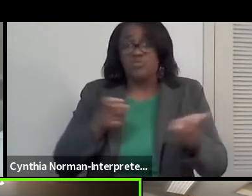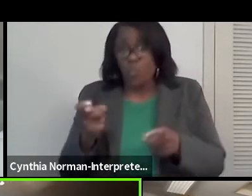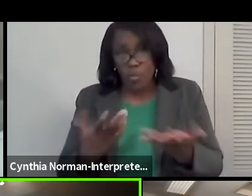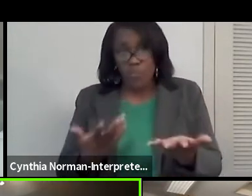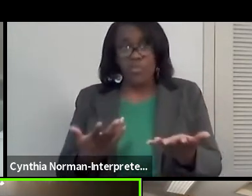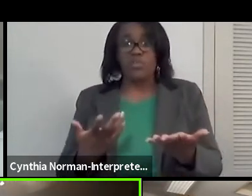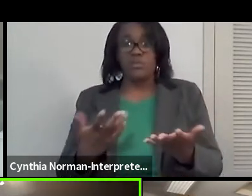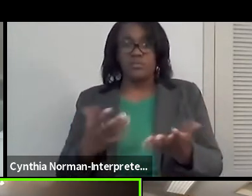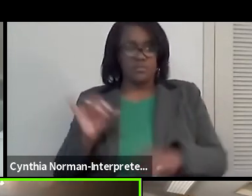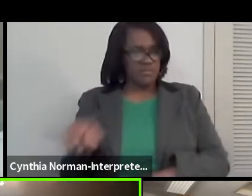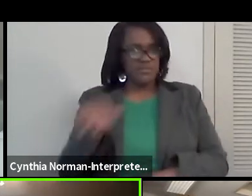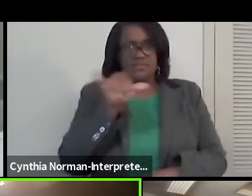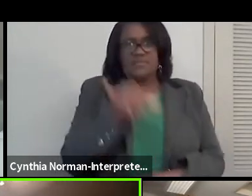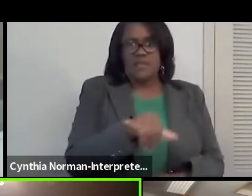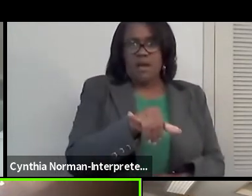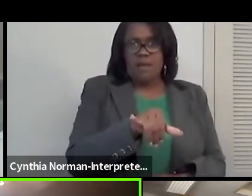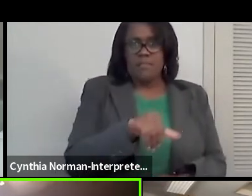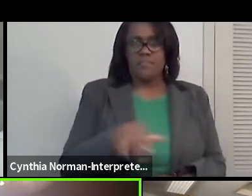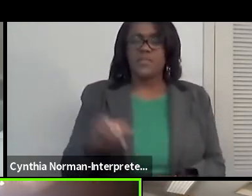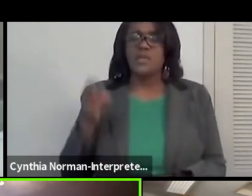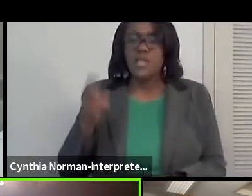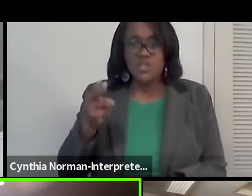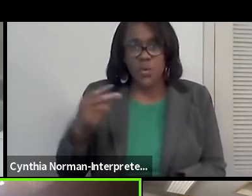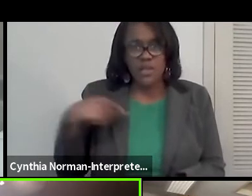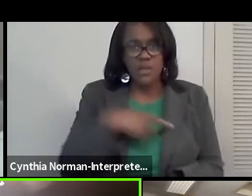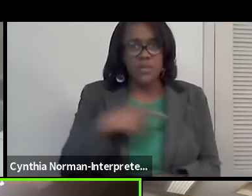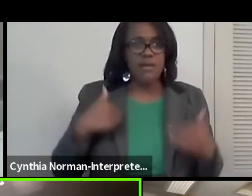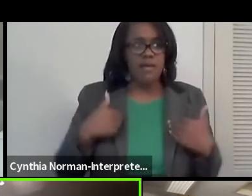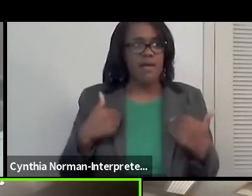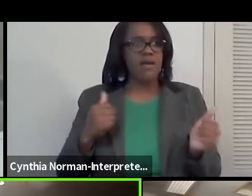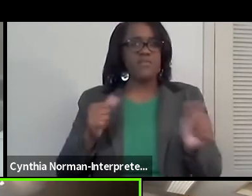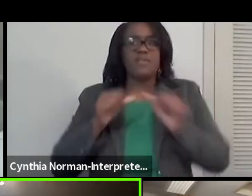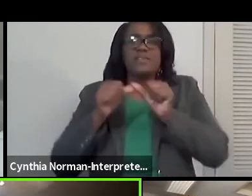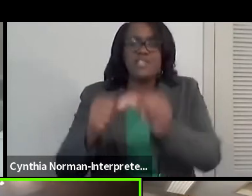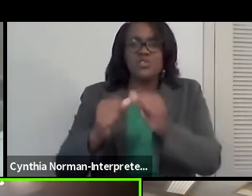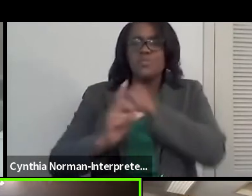And historically, we have continued to be punished for that.